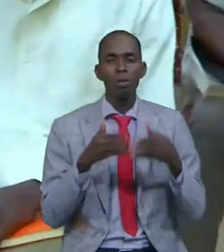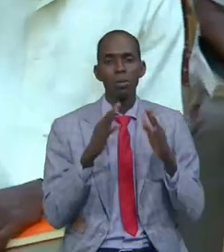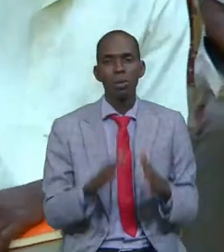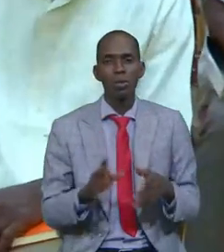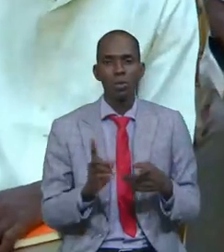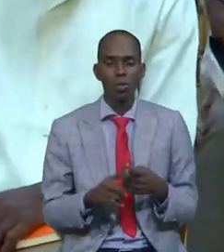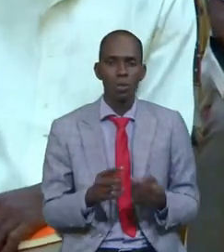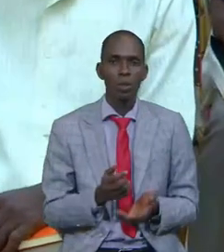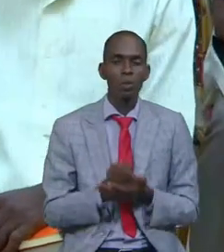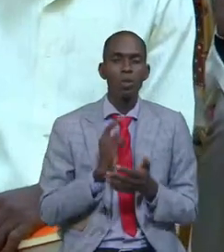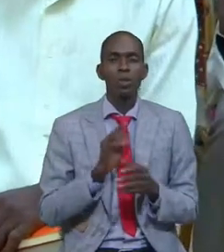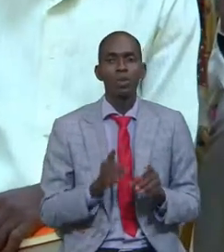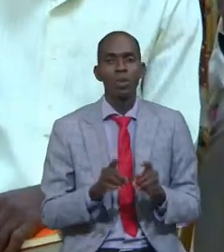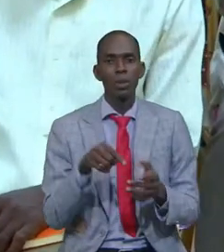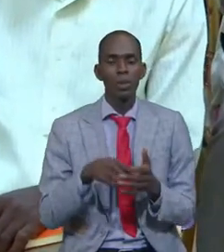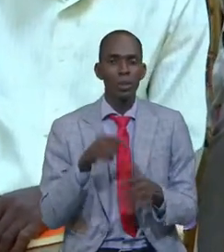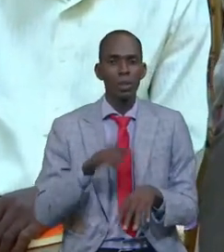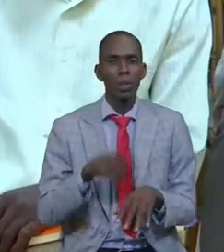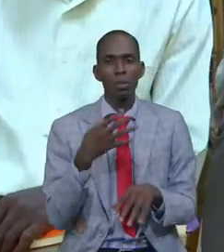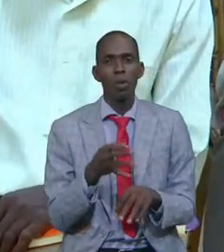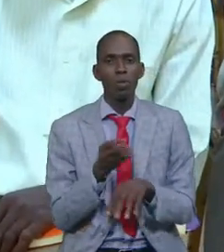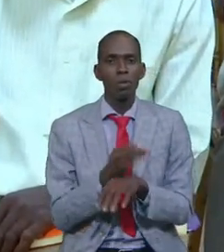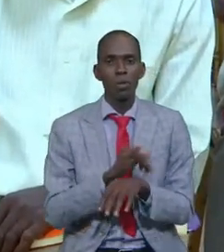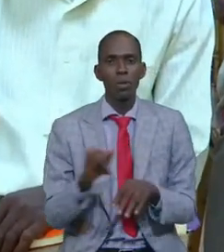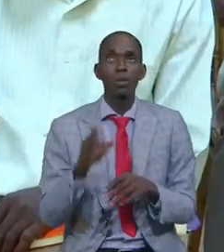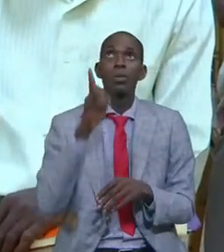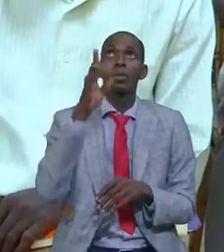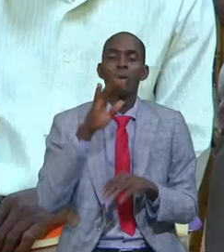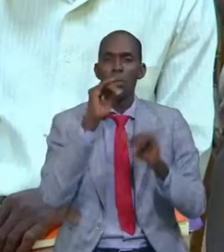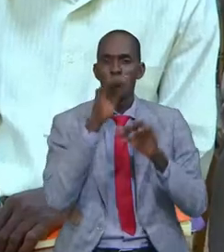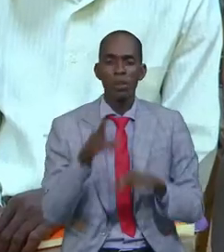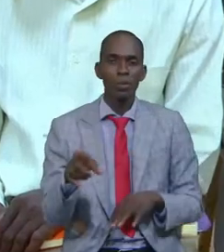time of counseling. God bless you.